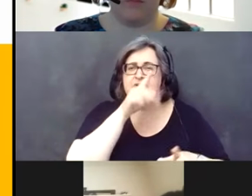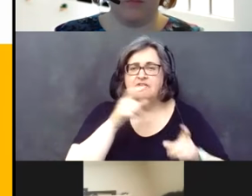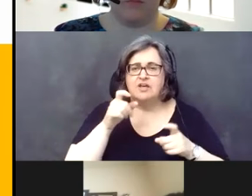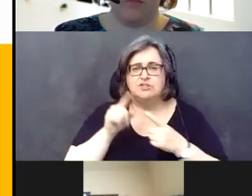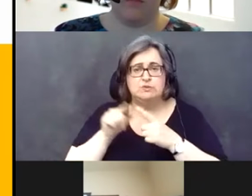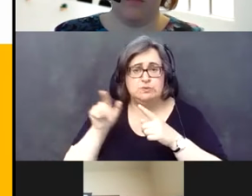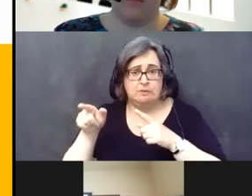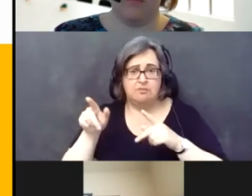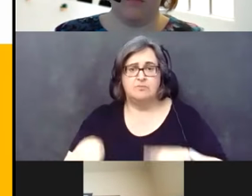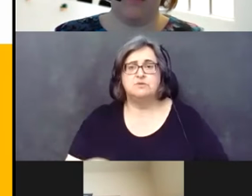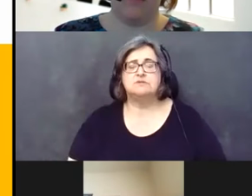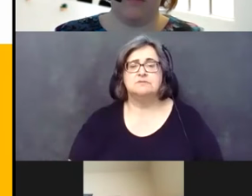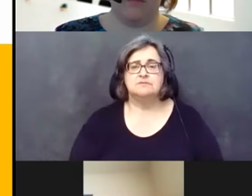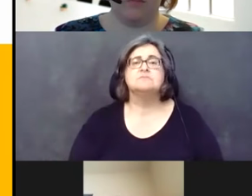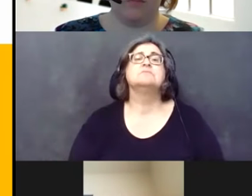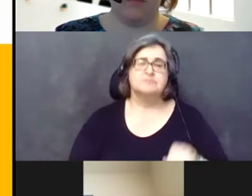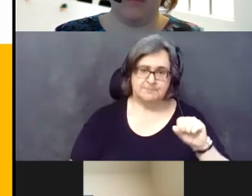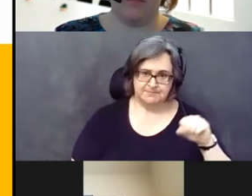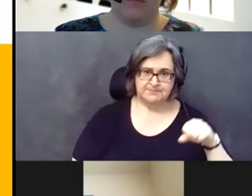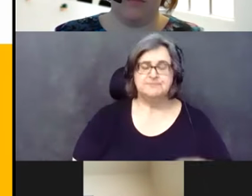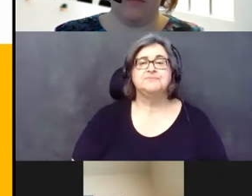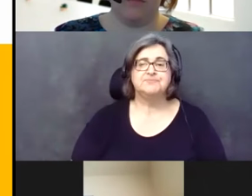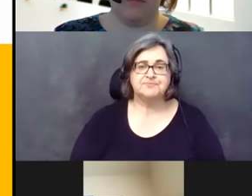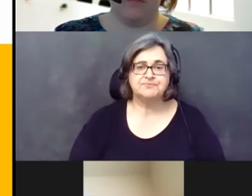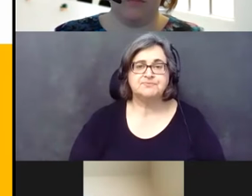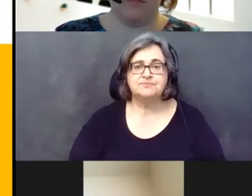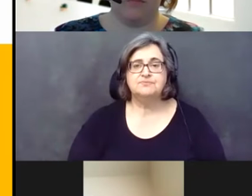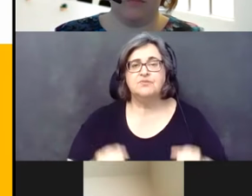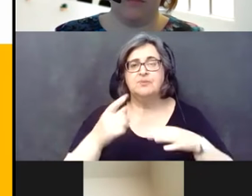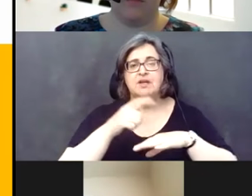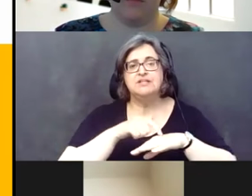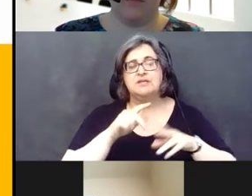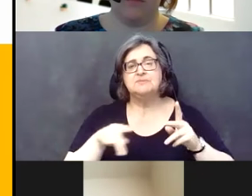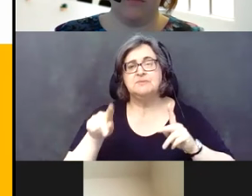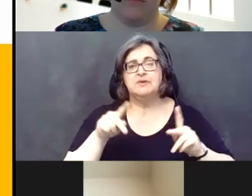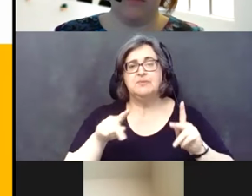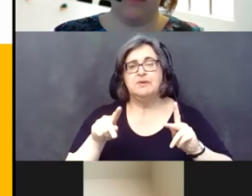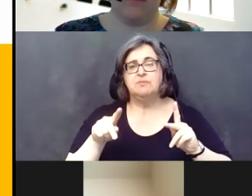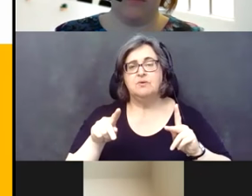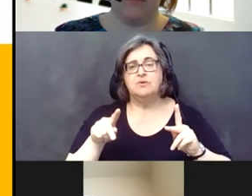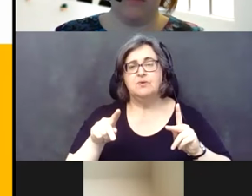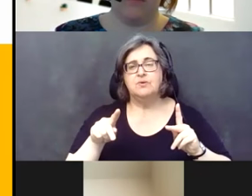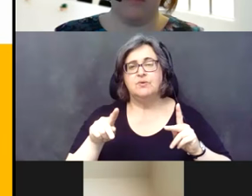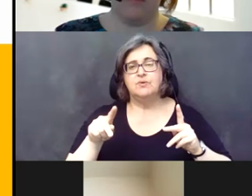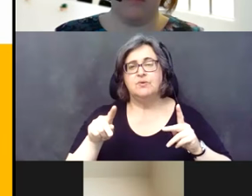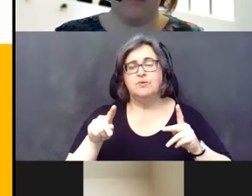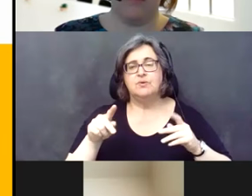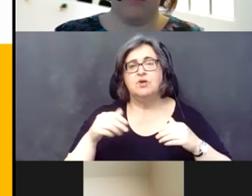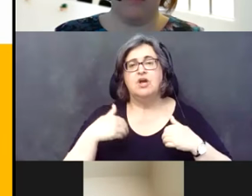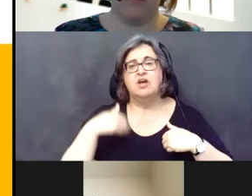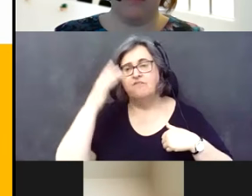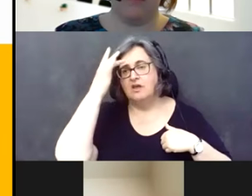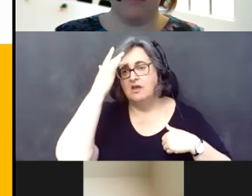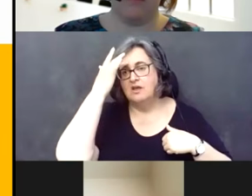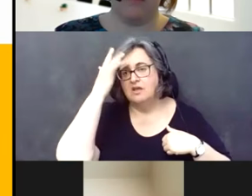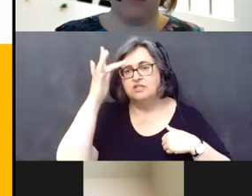that they're interacting with. Yes, because a lot of times people with IDD know a